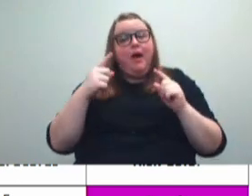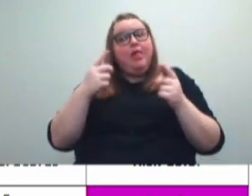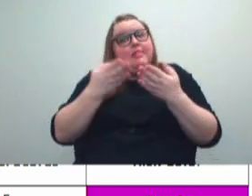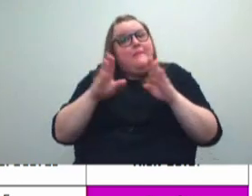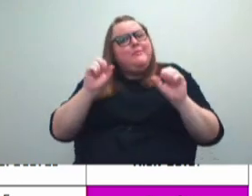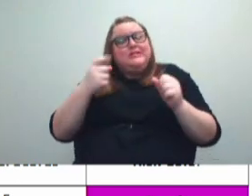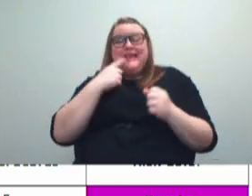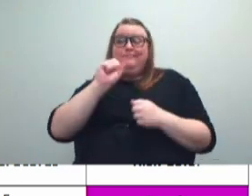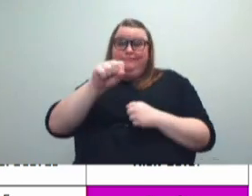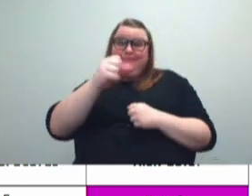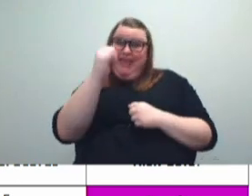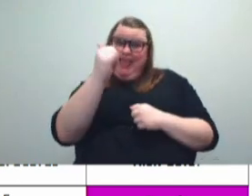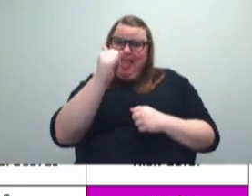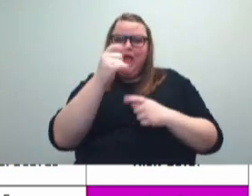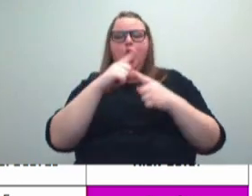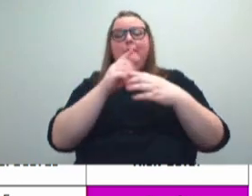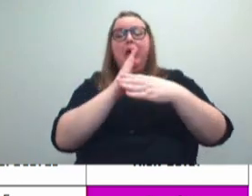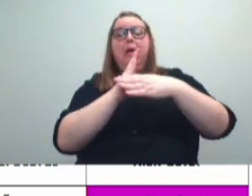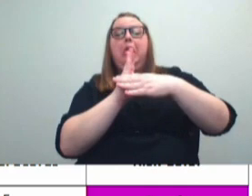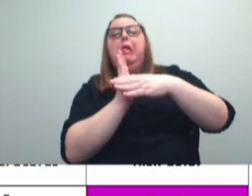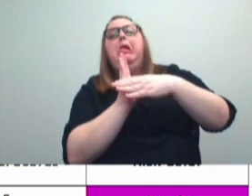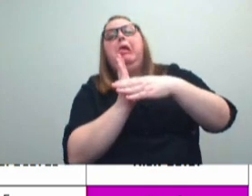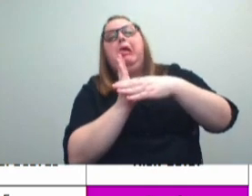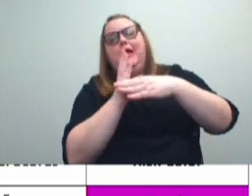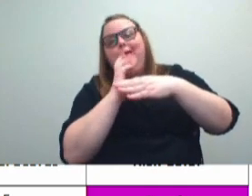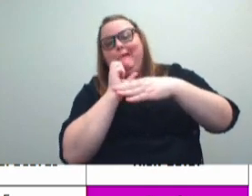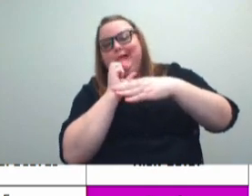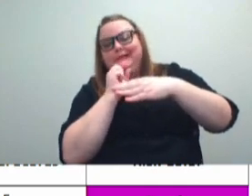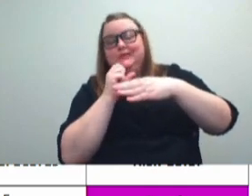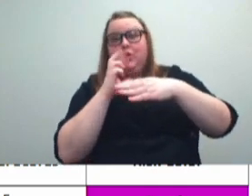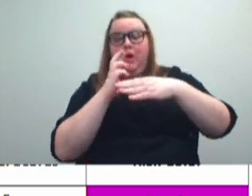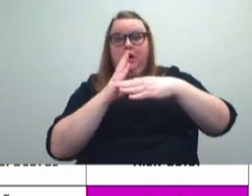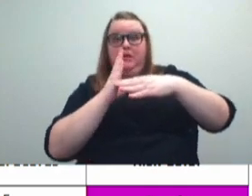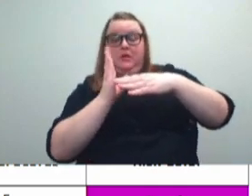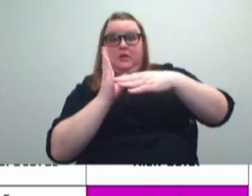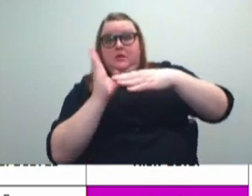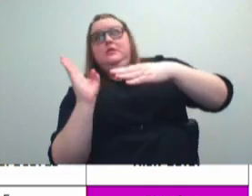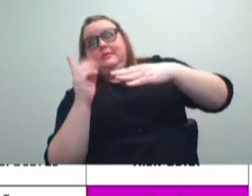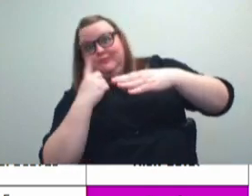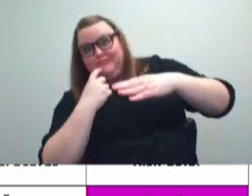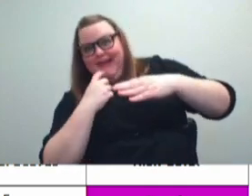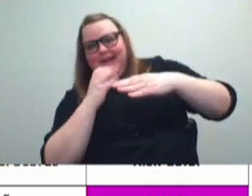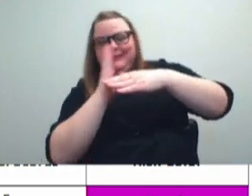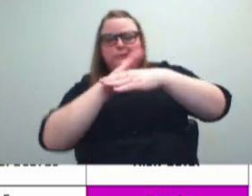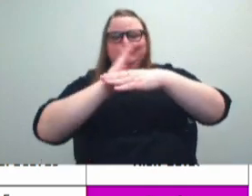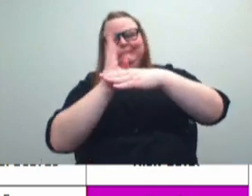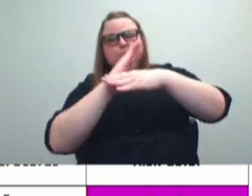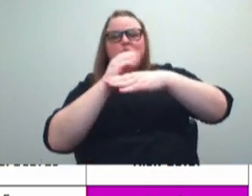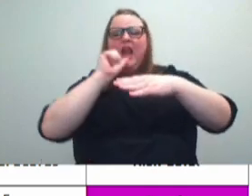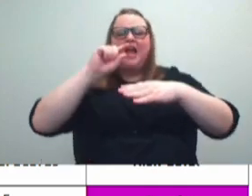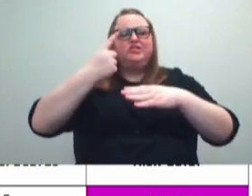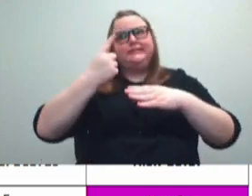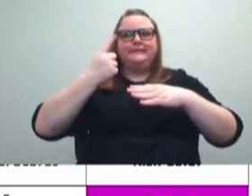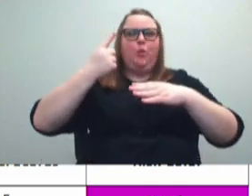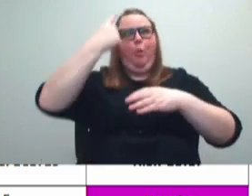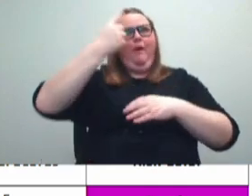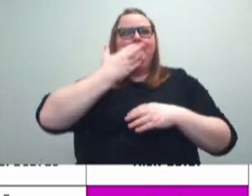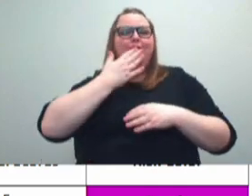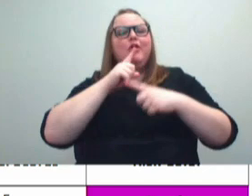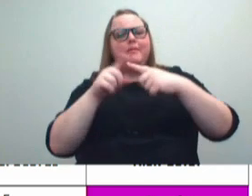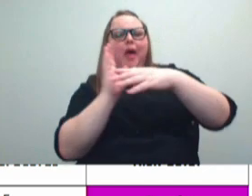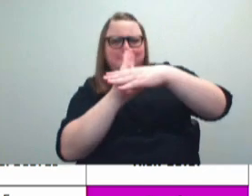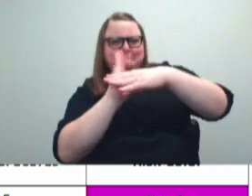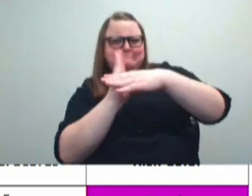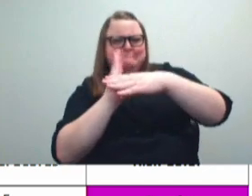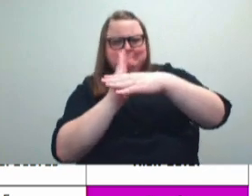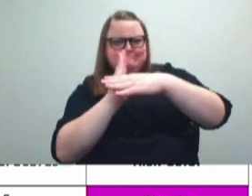towards orange, or hey, we're in the high orange, we're tending towards red, and that could put a little more emphasis on making those behavioral changes that'll help us,